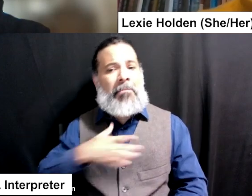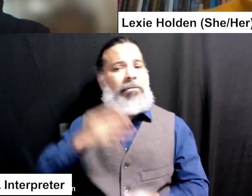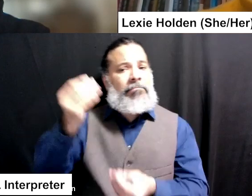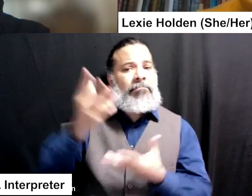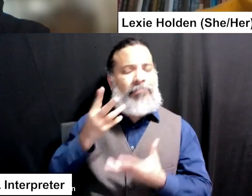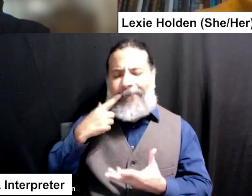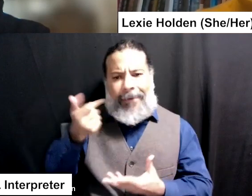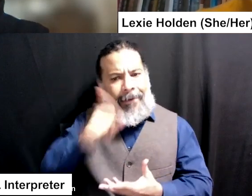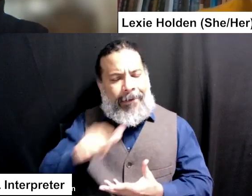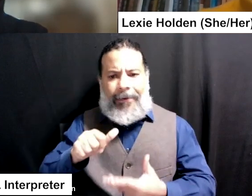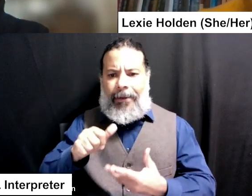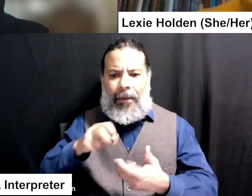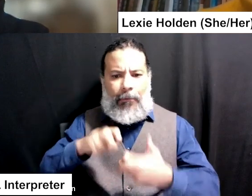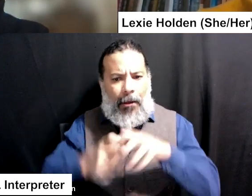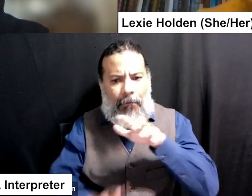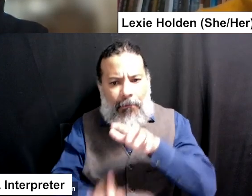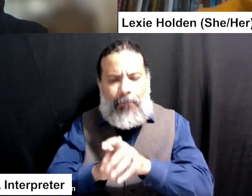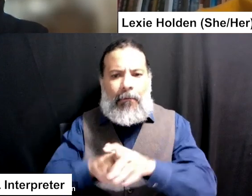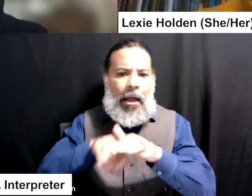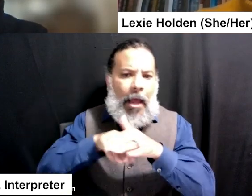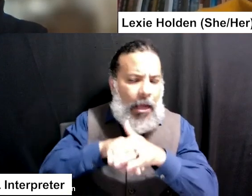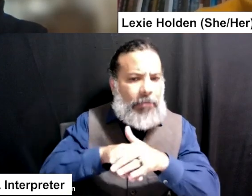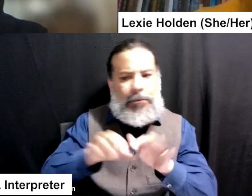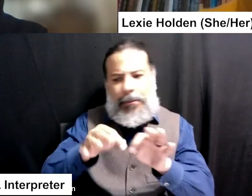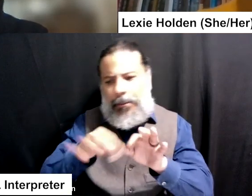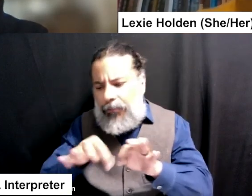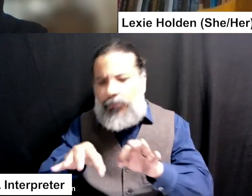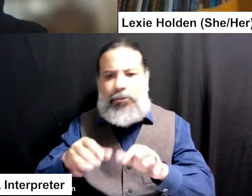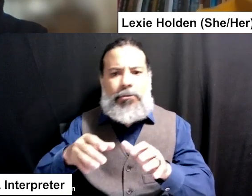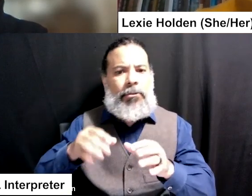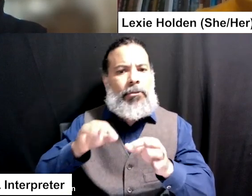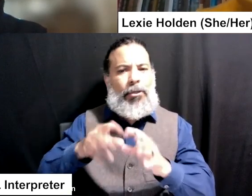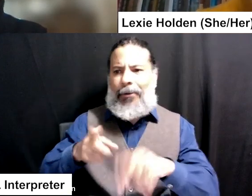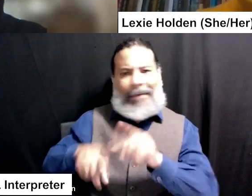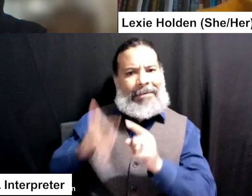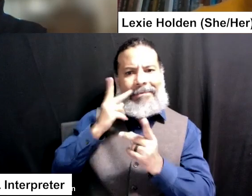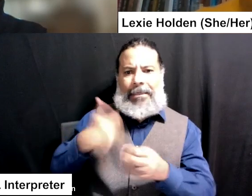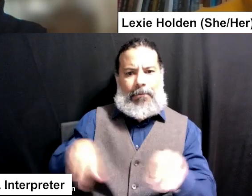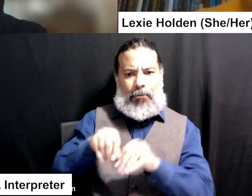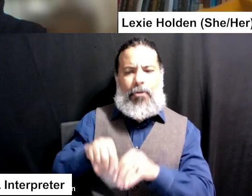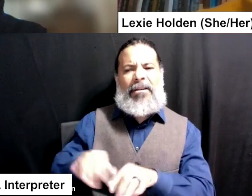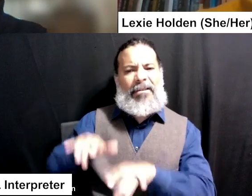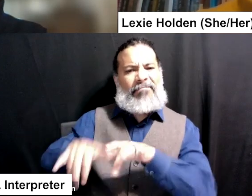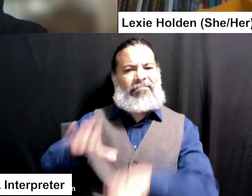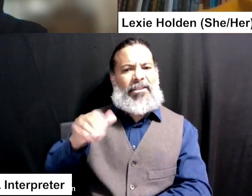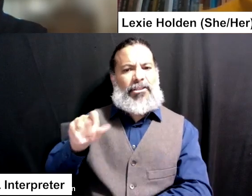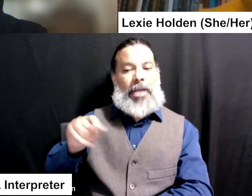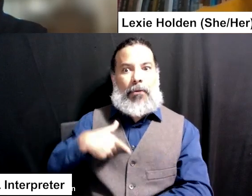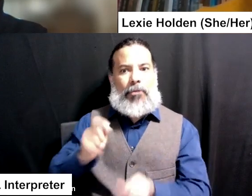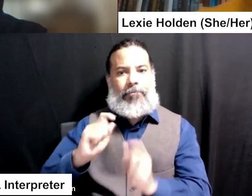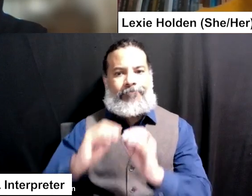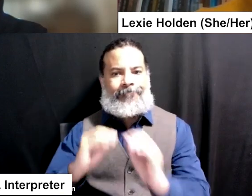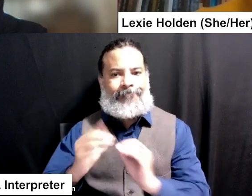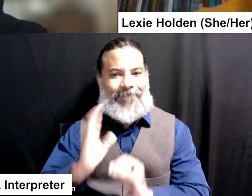are experiencing any access issues, whether that be with captioning or interpreters or anything else, and we'll do our best to try and address the